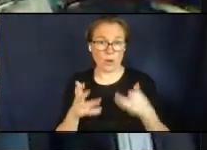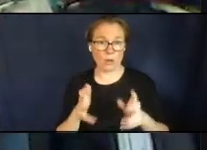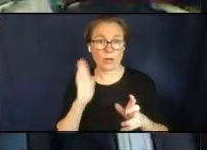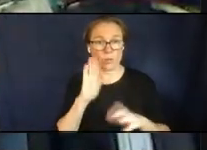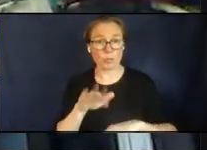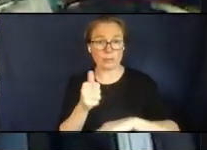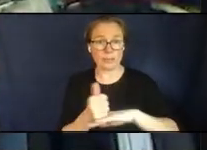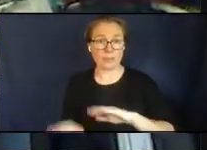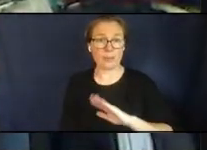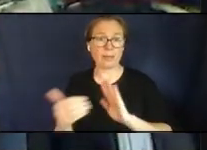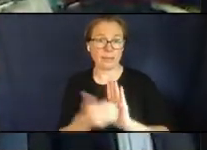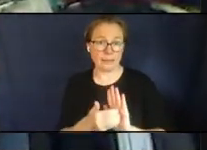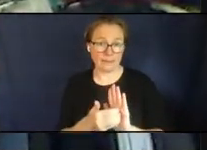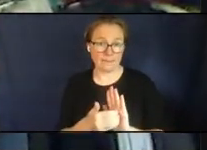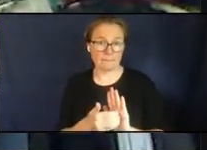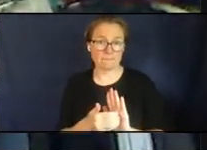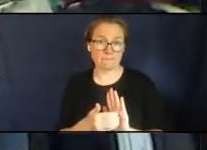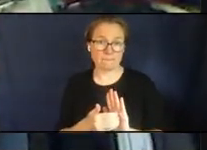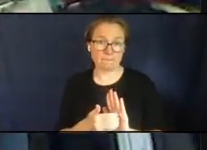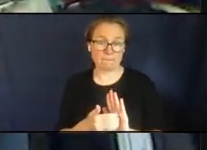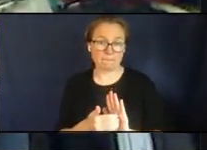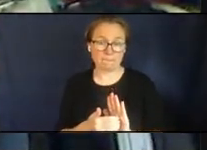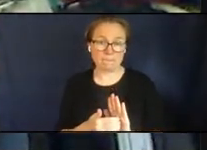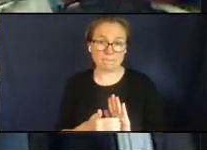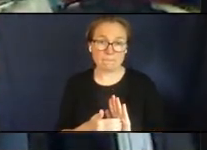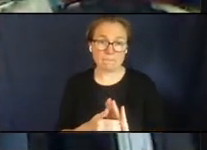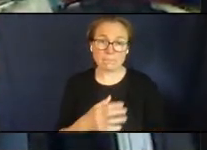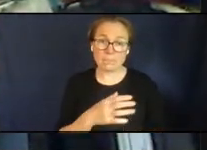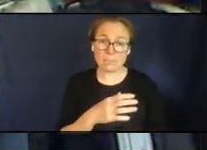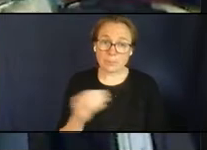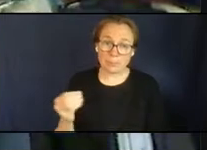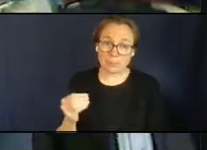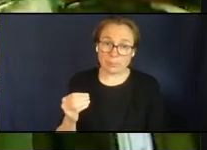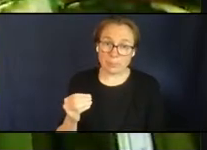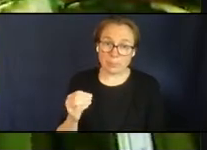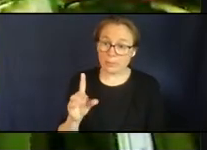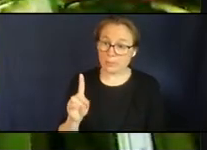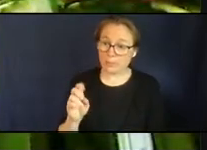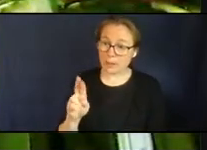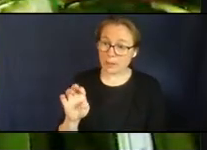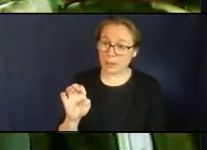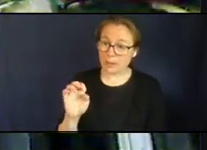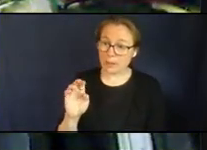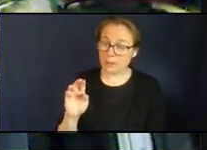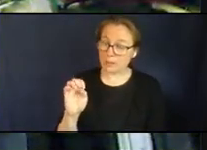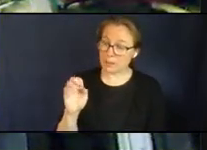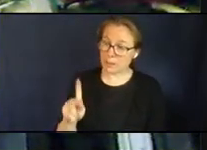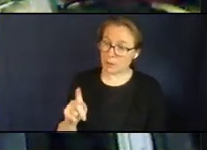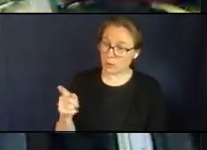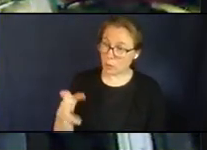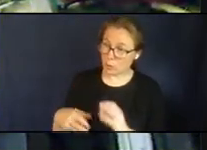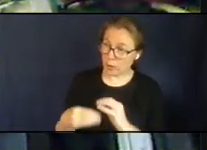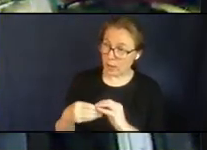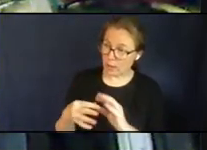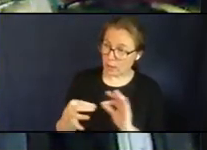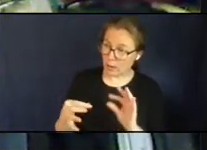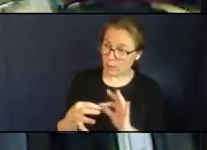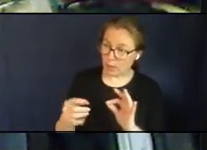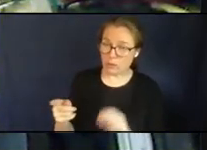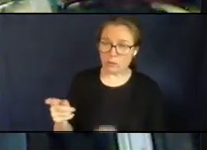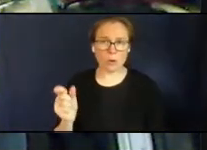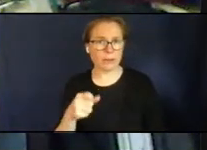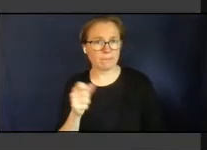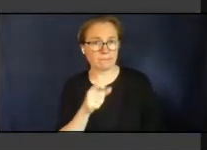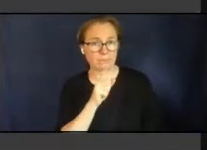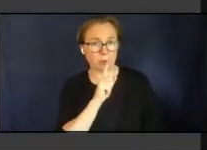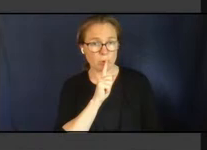play. And Derek, I certainly, if you have any other thoughts as co-chair, please let me let you step in. Yeah, sure. So